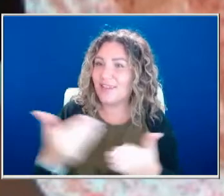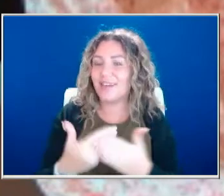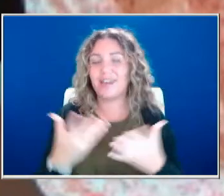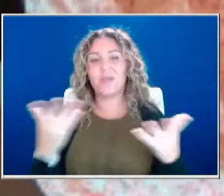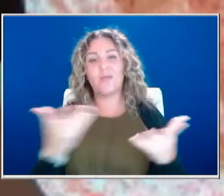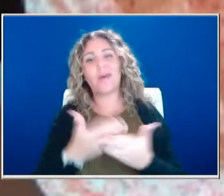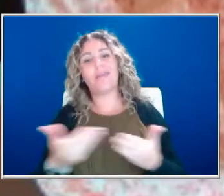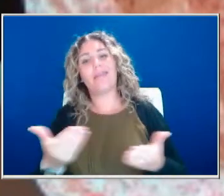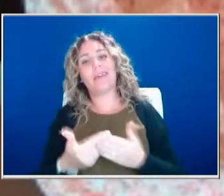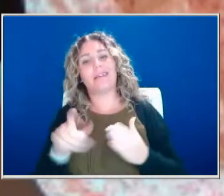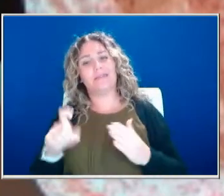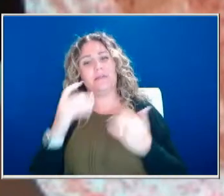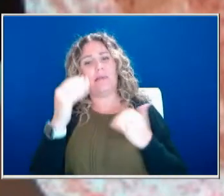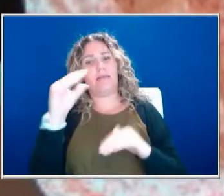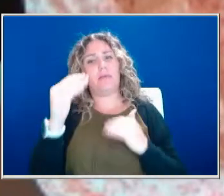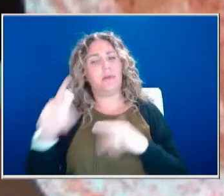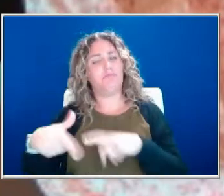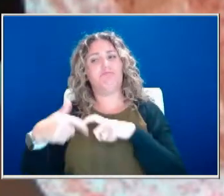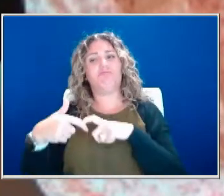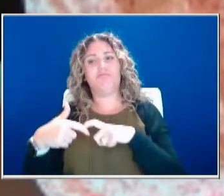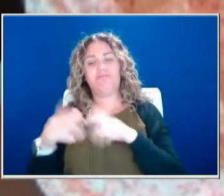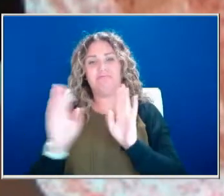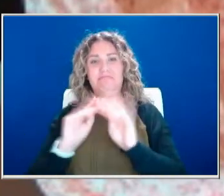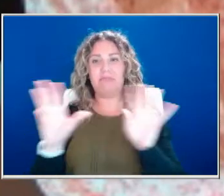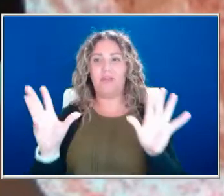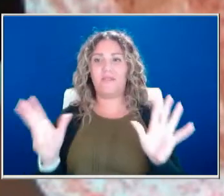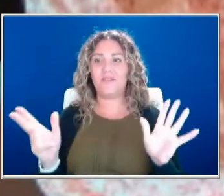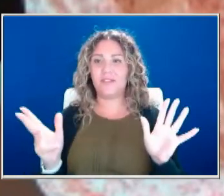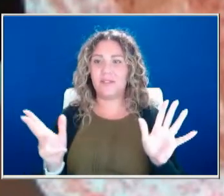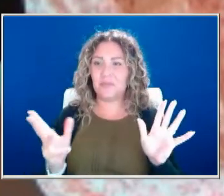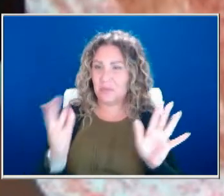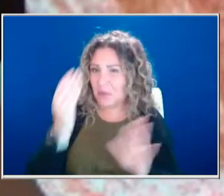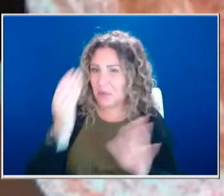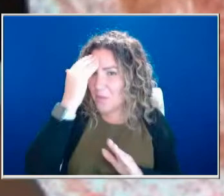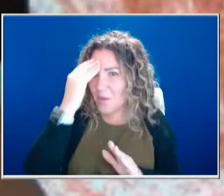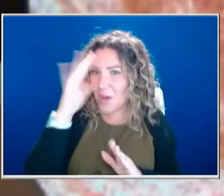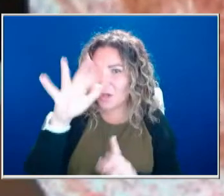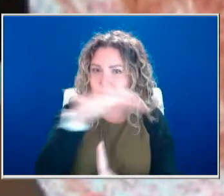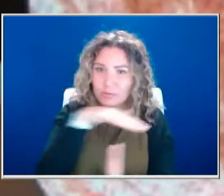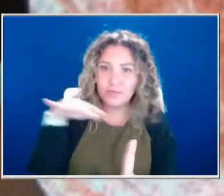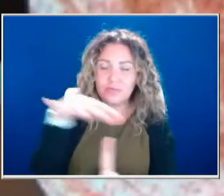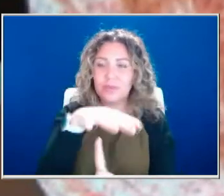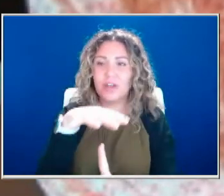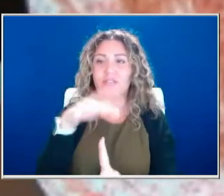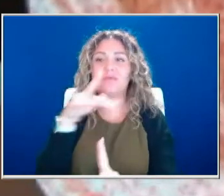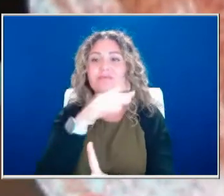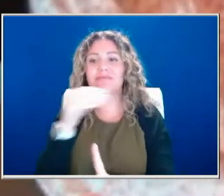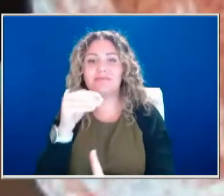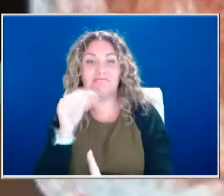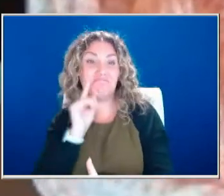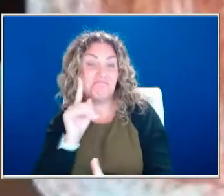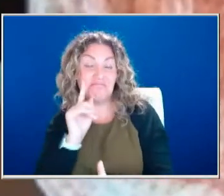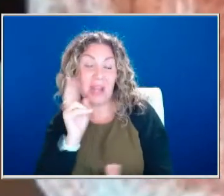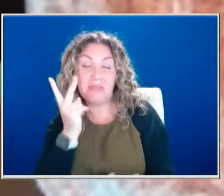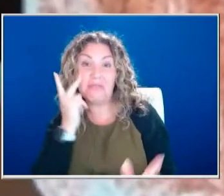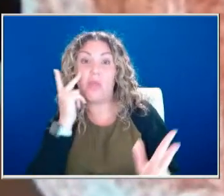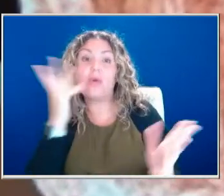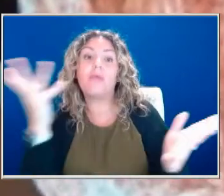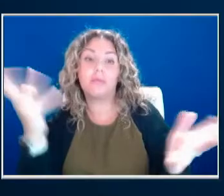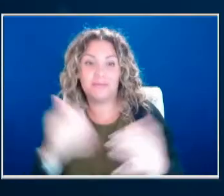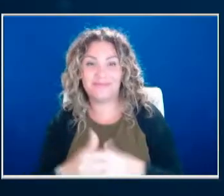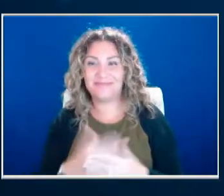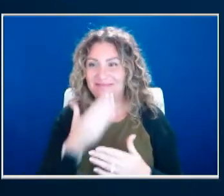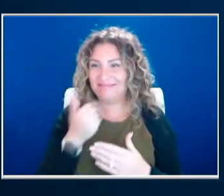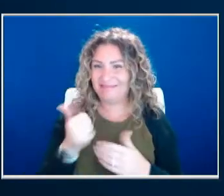you should take limitations for and obviously just be aware of what your surroundings are and what you should look out for. Is the best I can say.